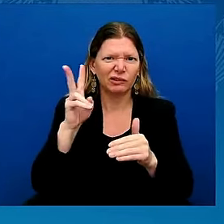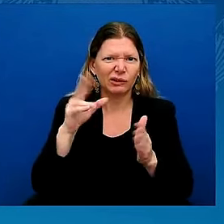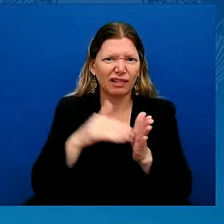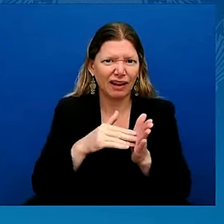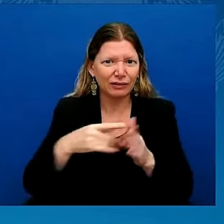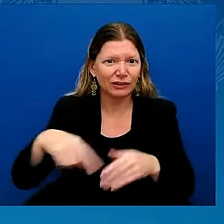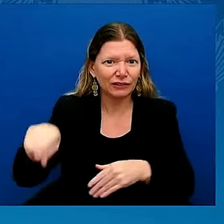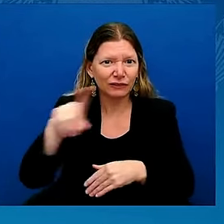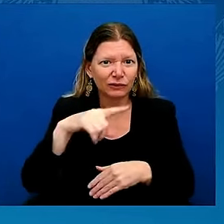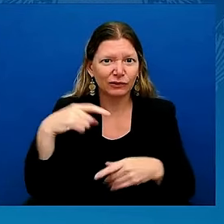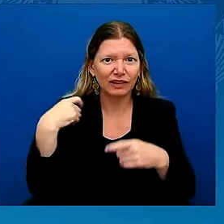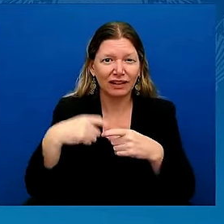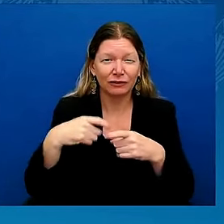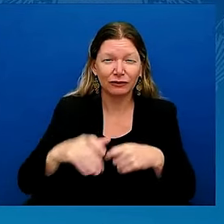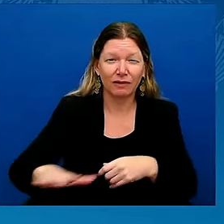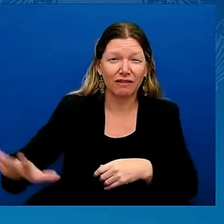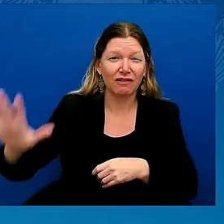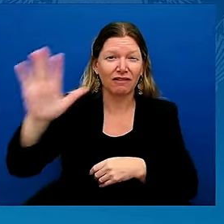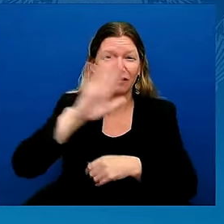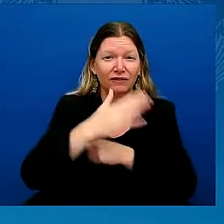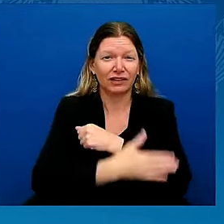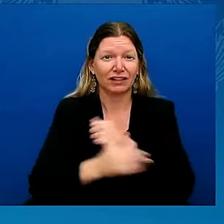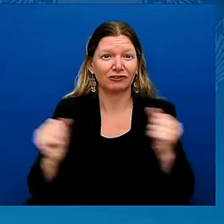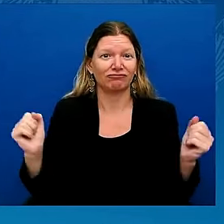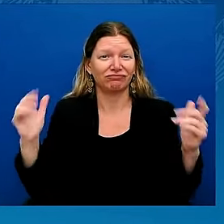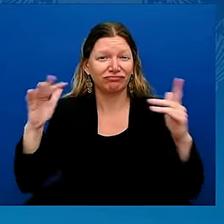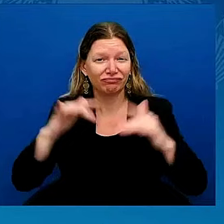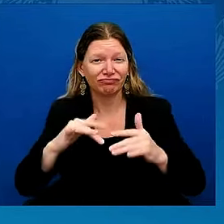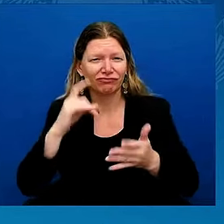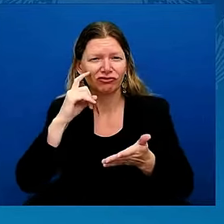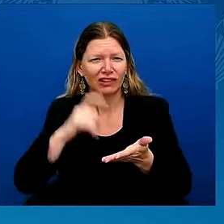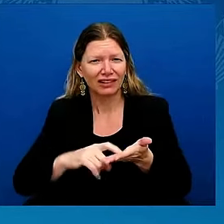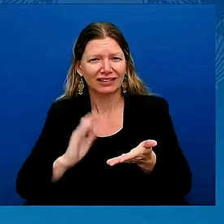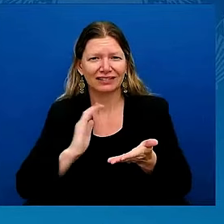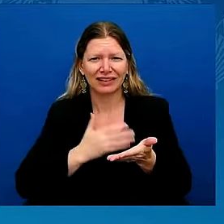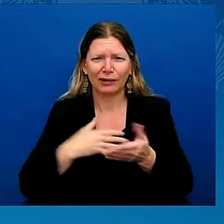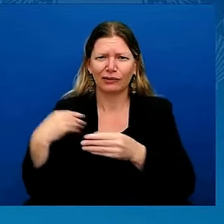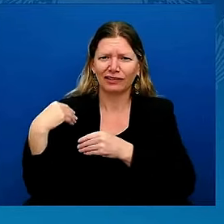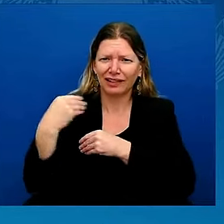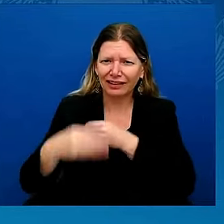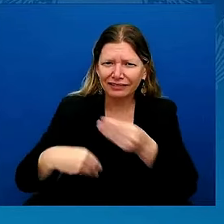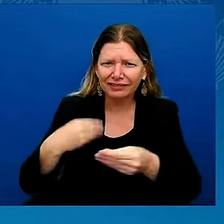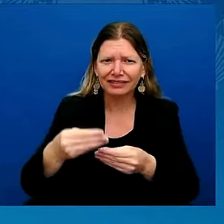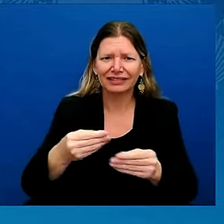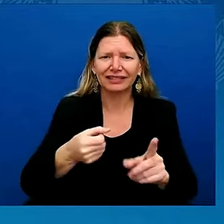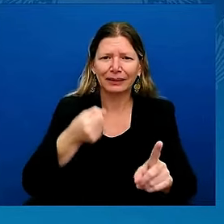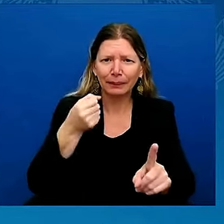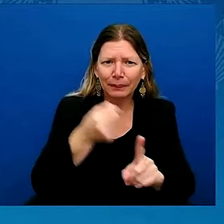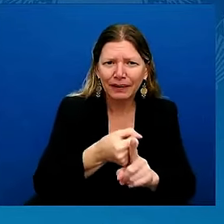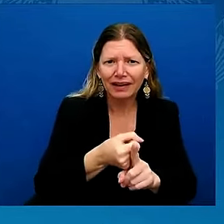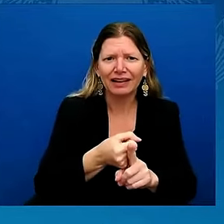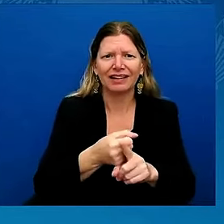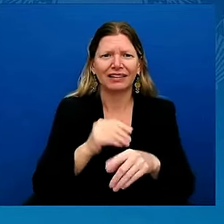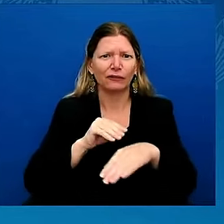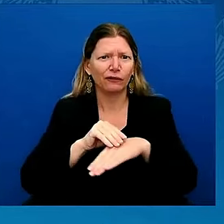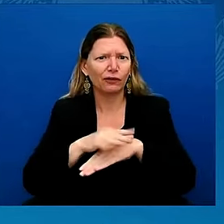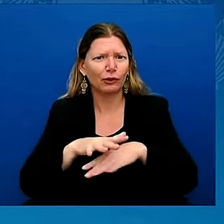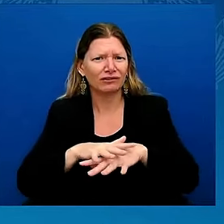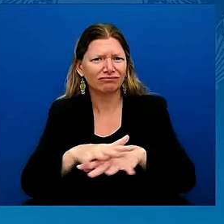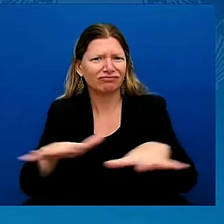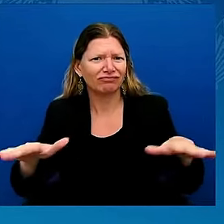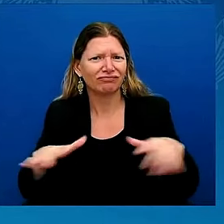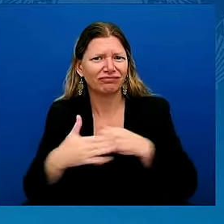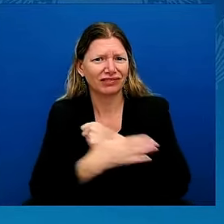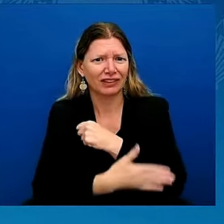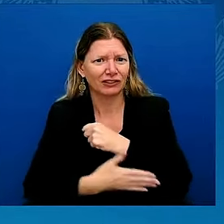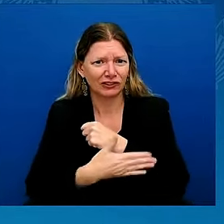legacy and the impact and our growing influence across the nation. As we face crossroads in America,